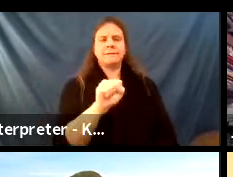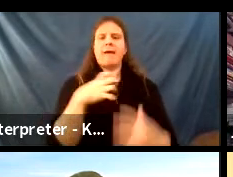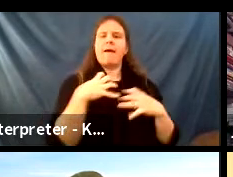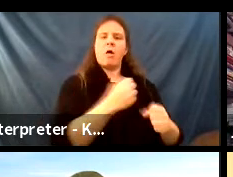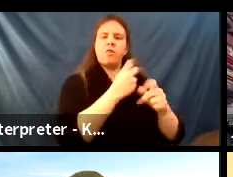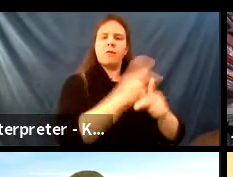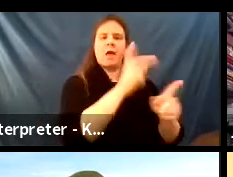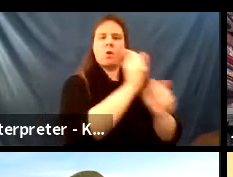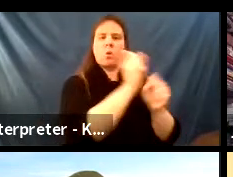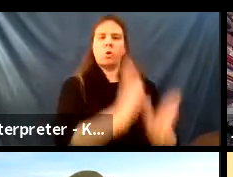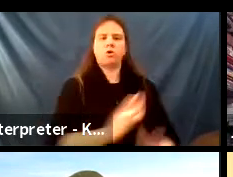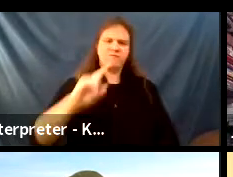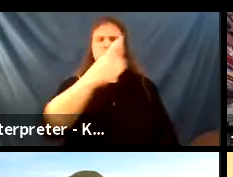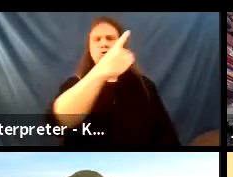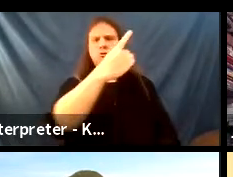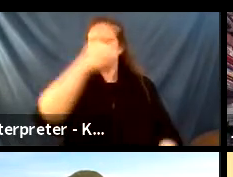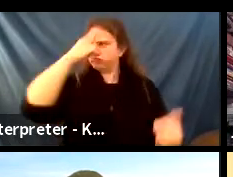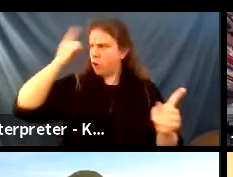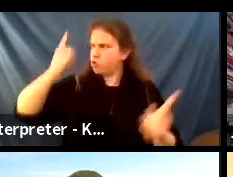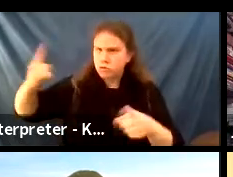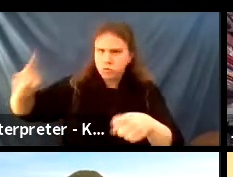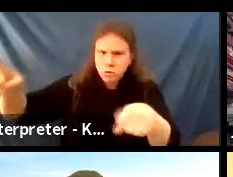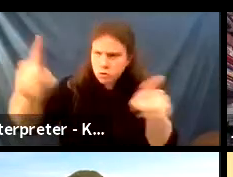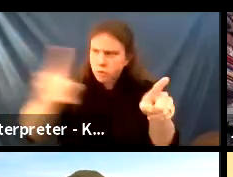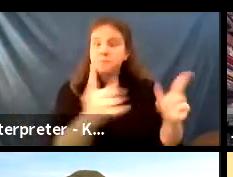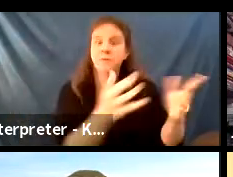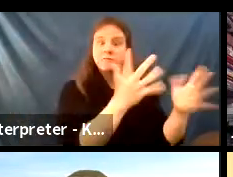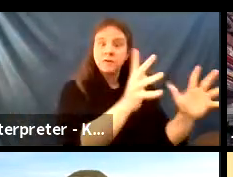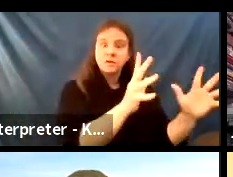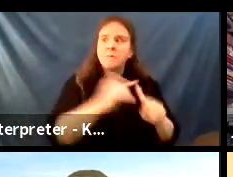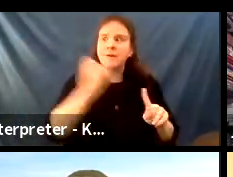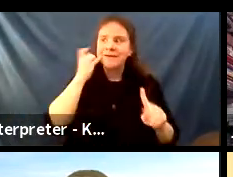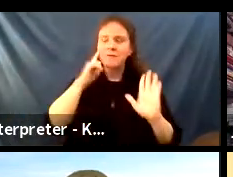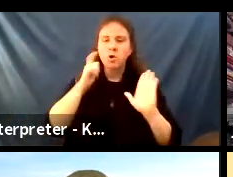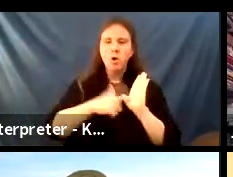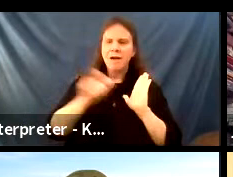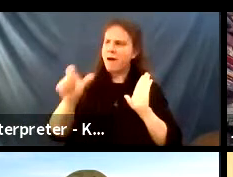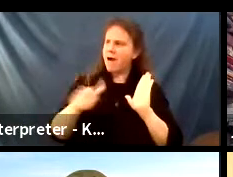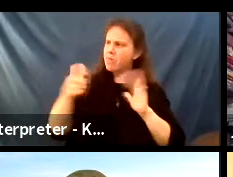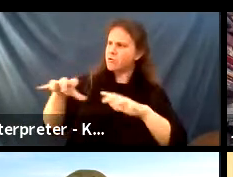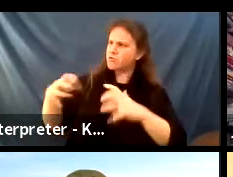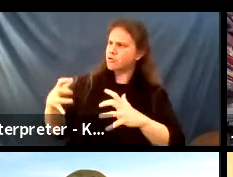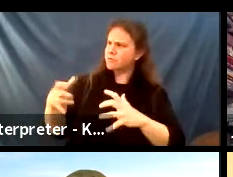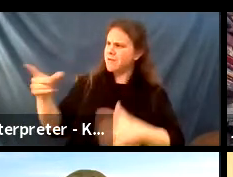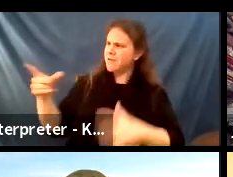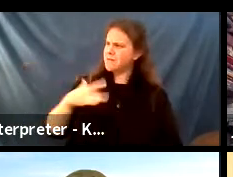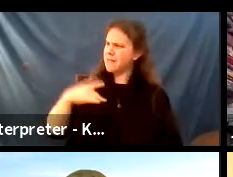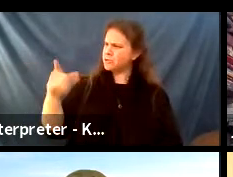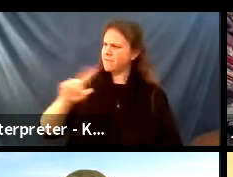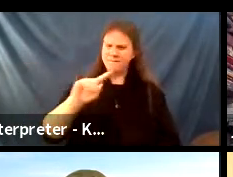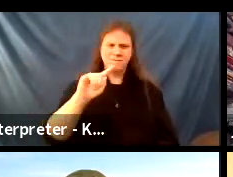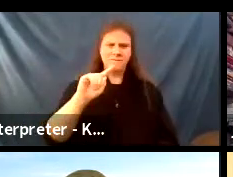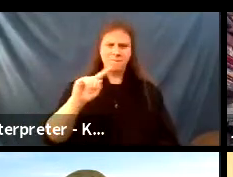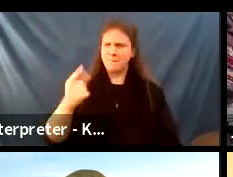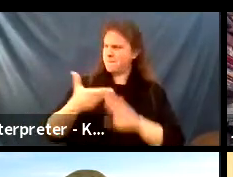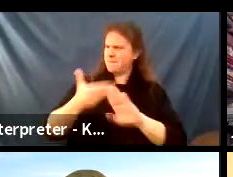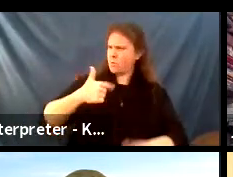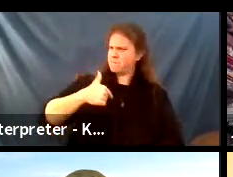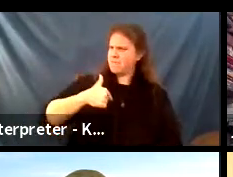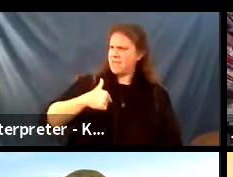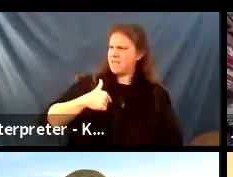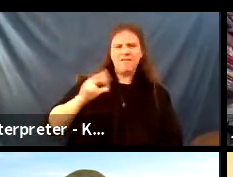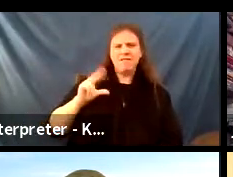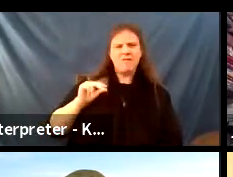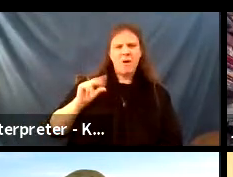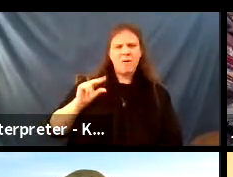But once people think that other people are sort of cutting the line, that dissolves the social compact that we're all in. And I'm really